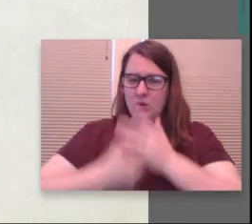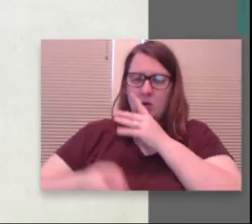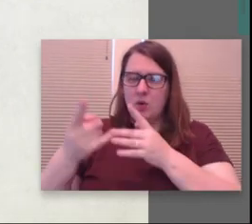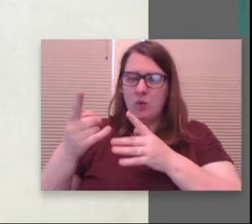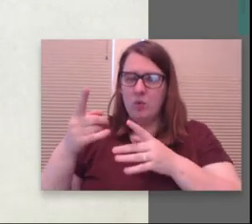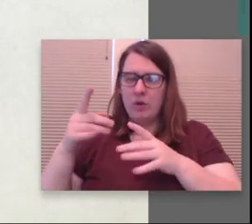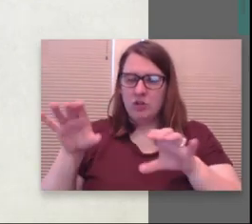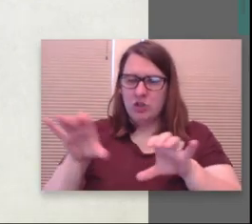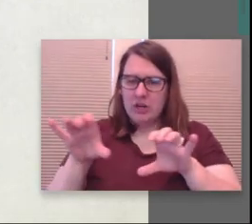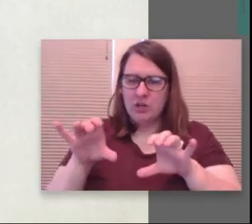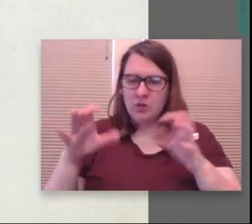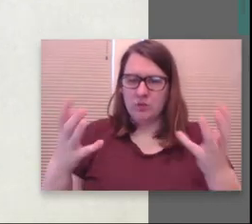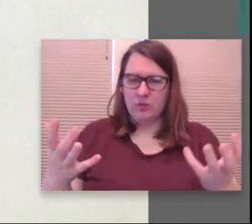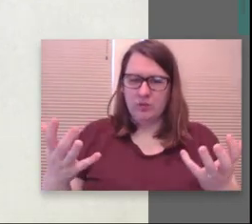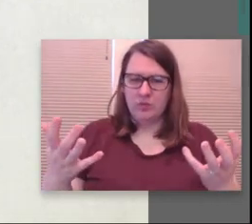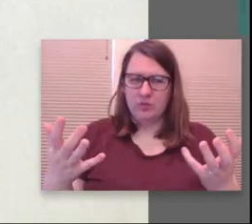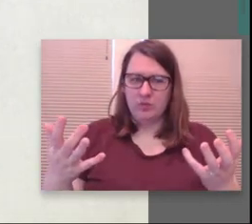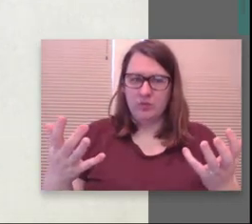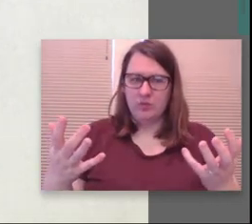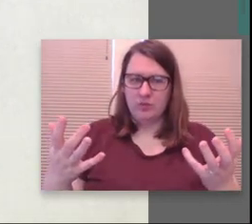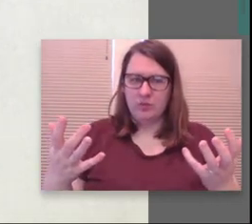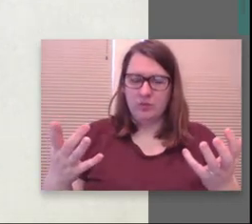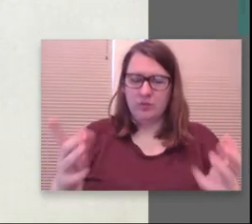facts, what should I do?